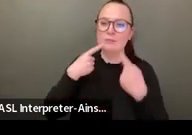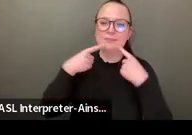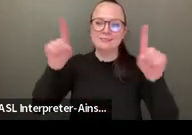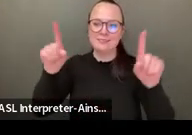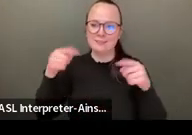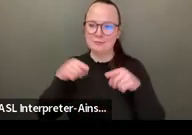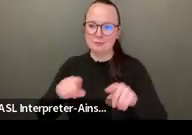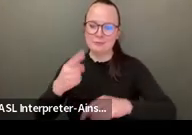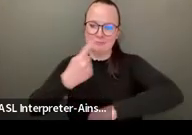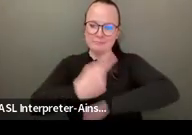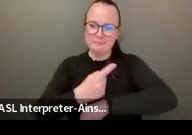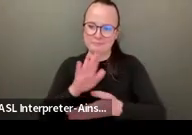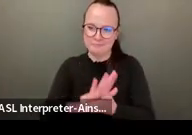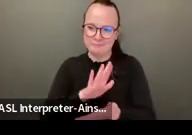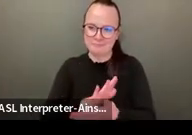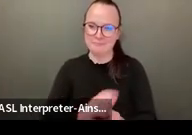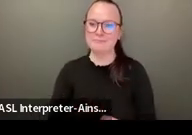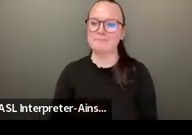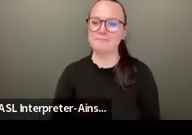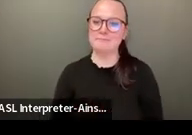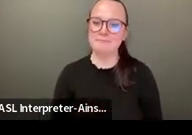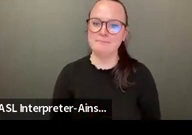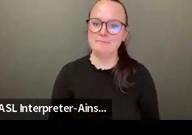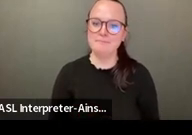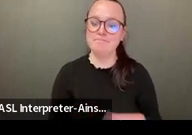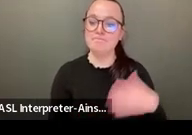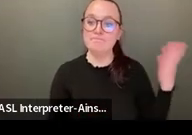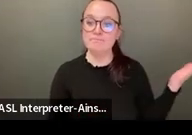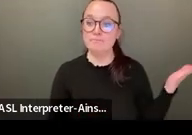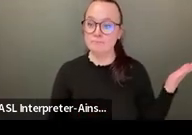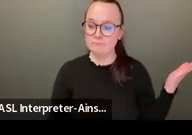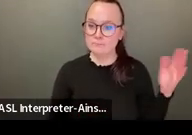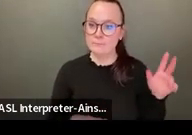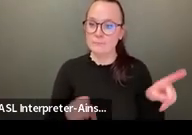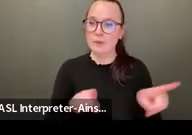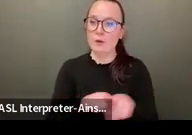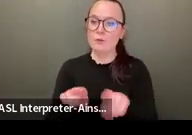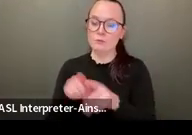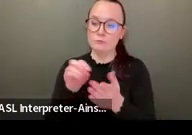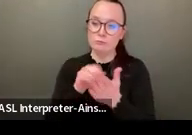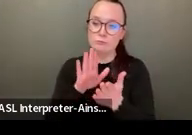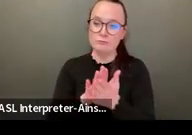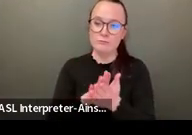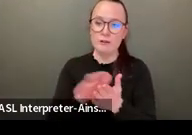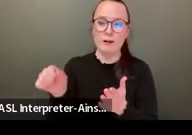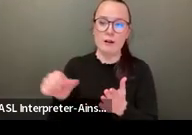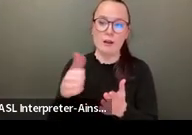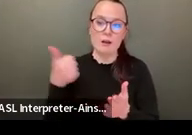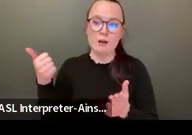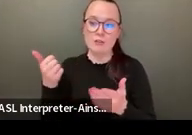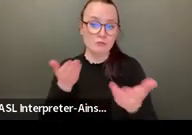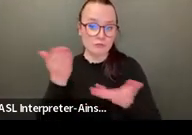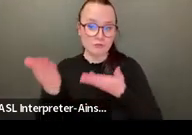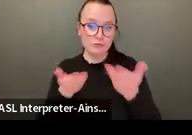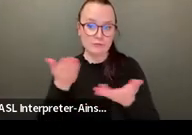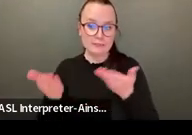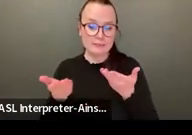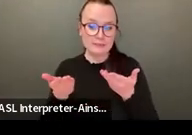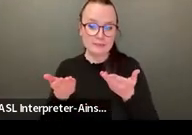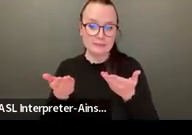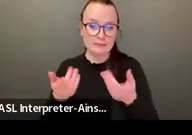day. This is also where you would document any other services that are